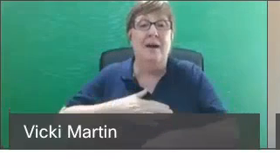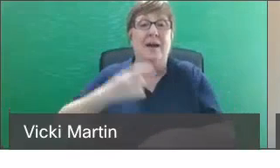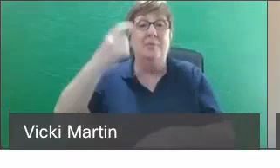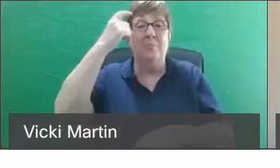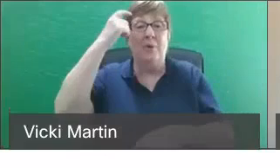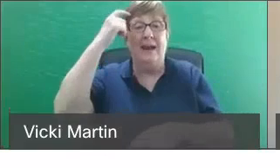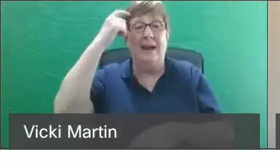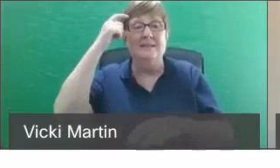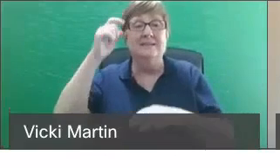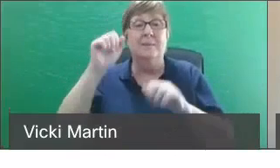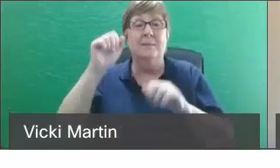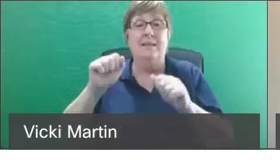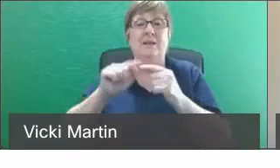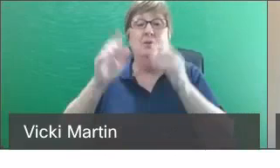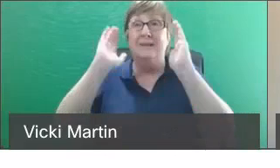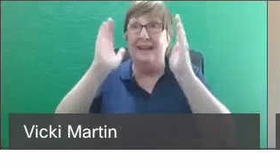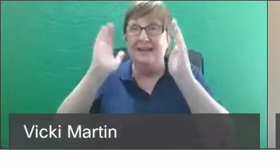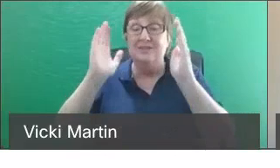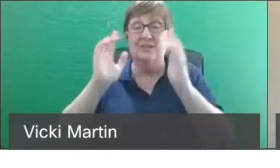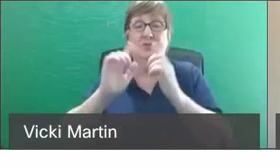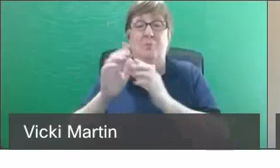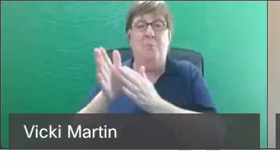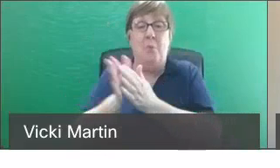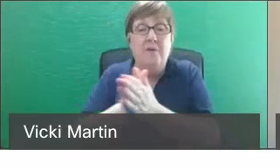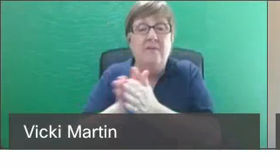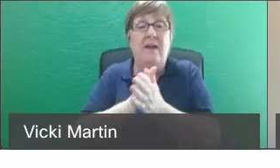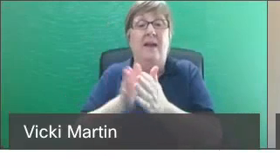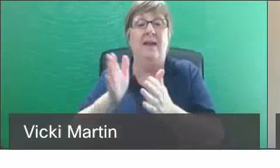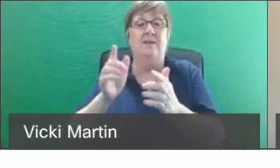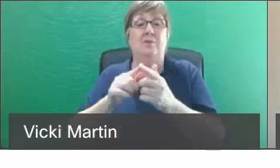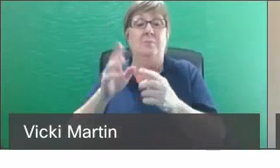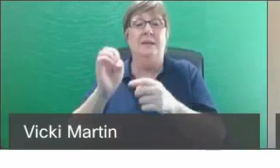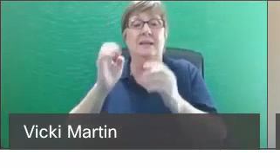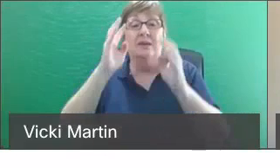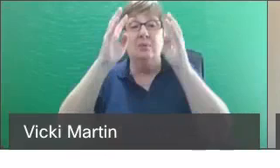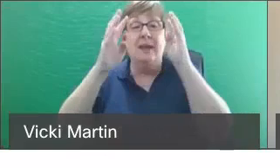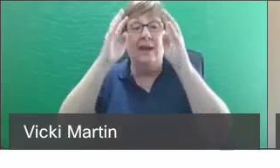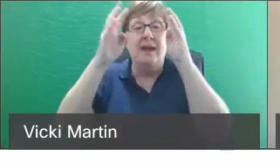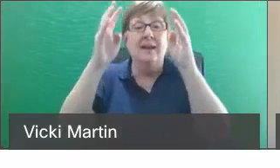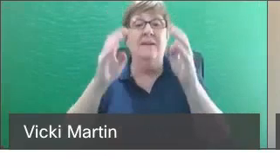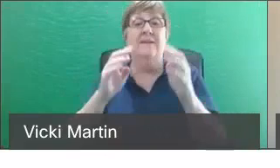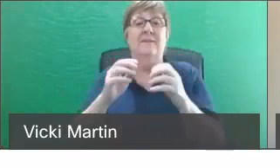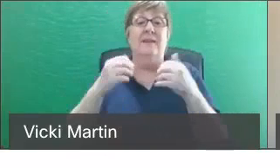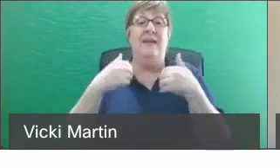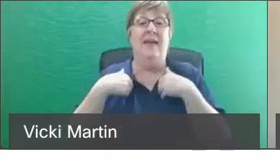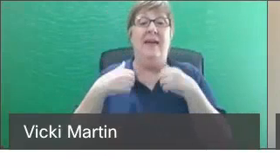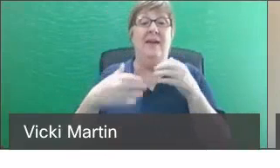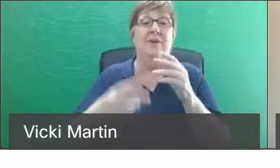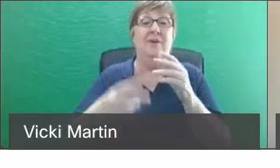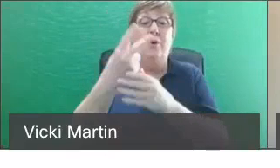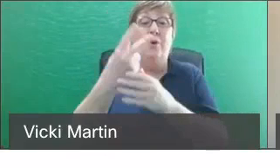of performance. Research also shows that spending time in nature can have remarkable benefits to human health.